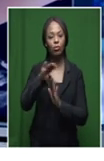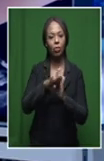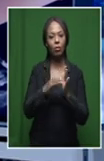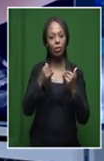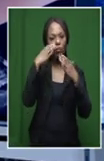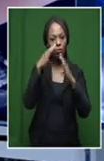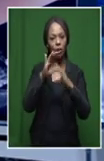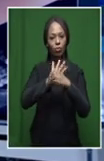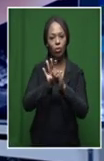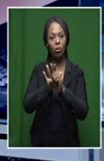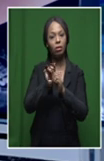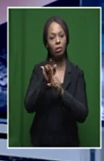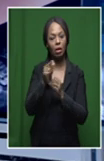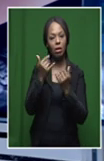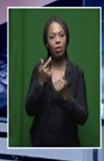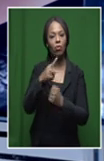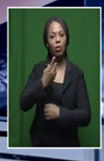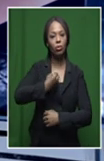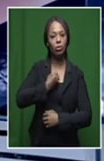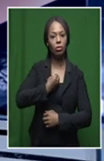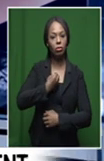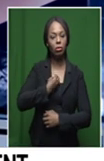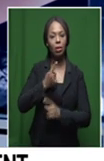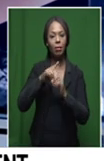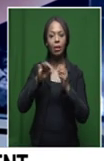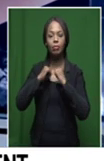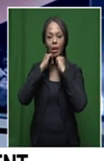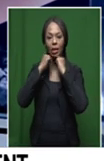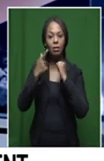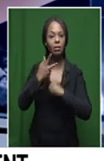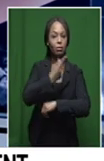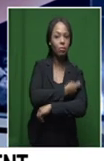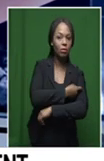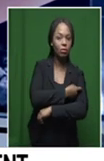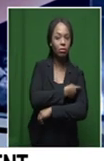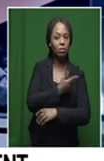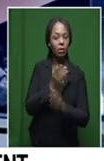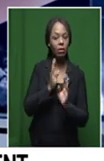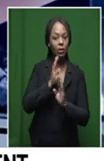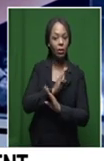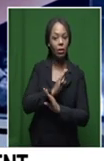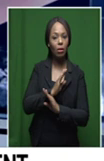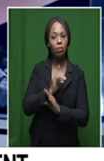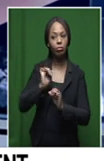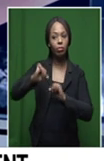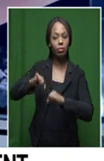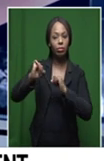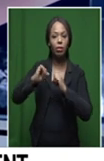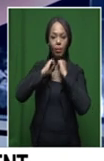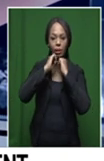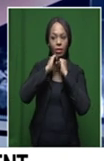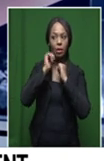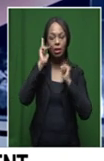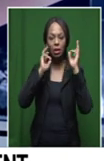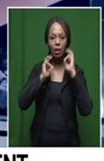the COVID-19 jab for teenagers without parental consent and geriatric health. Coming up in the program, we'll listen to parents and children and hear